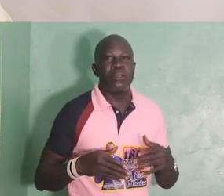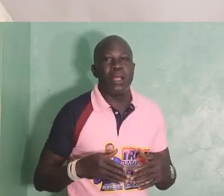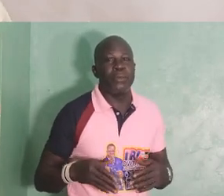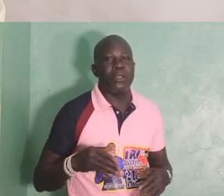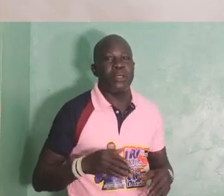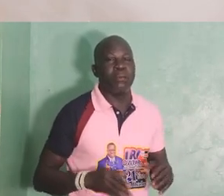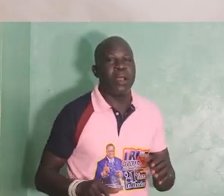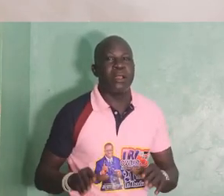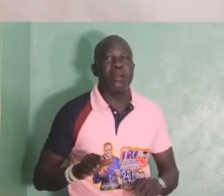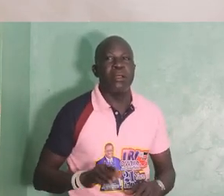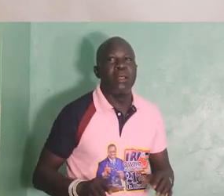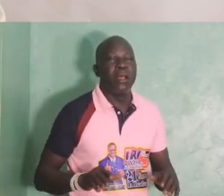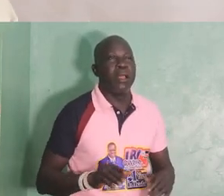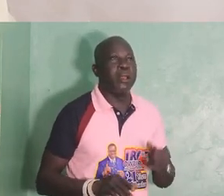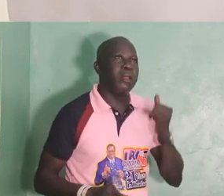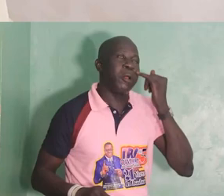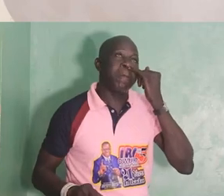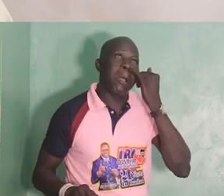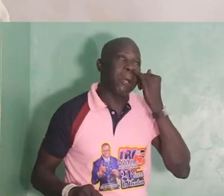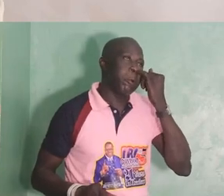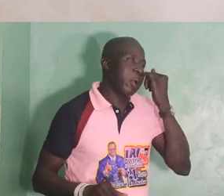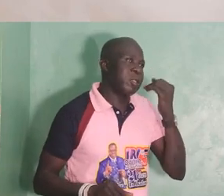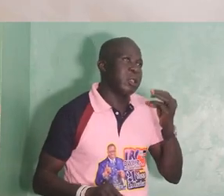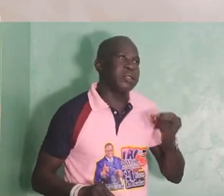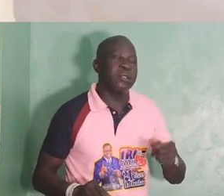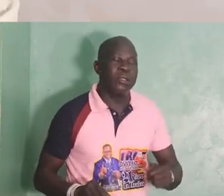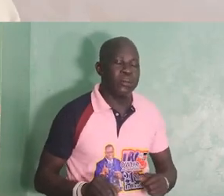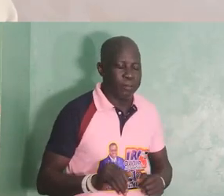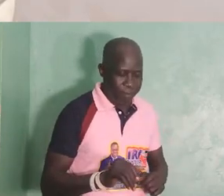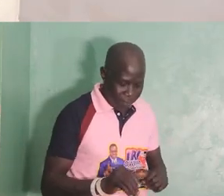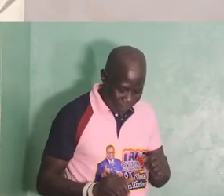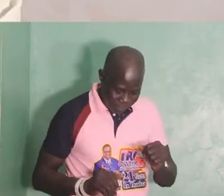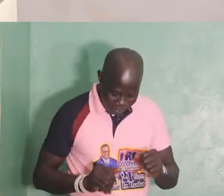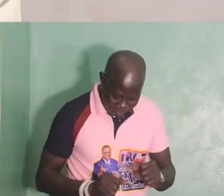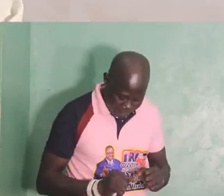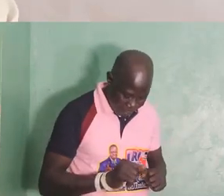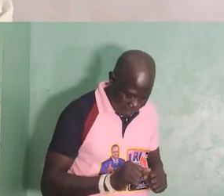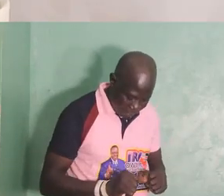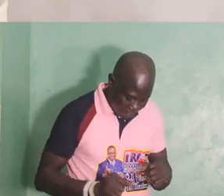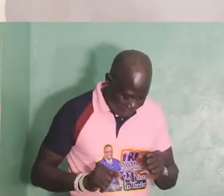Ibanuja mi gbagbo, eru lo pada wa ja si, ani oro mi.